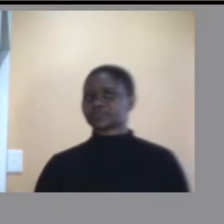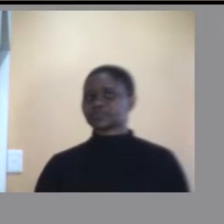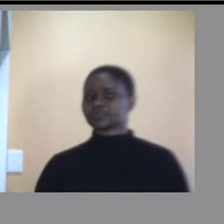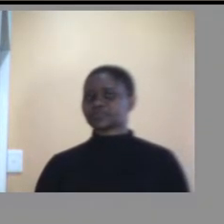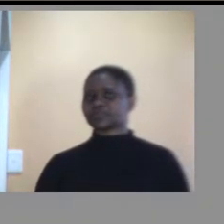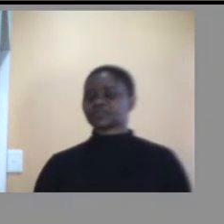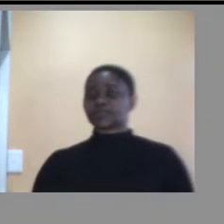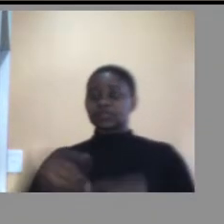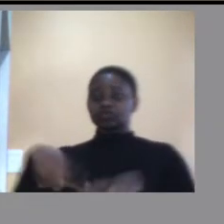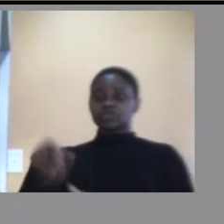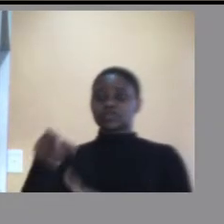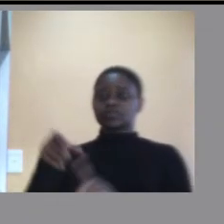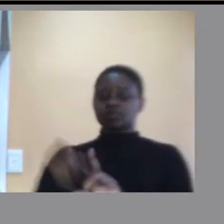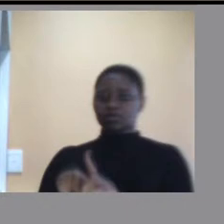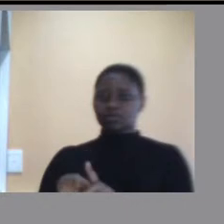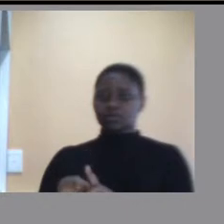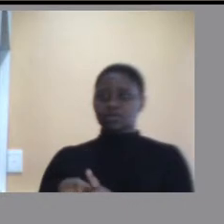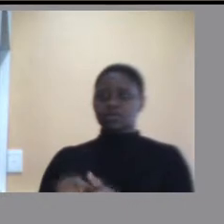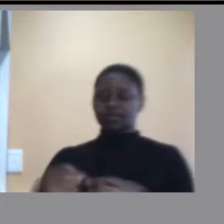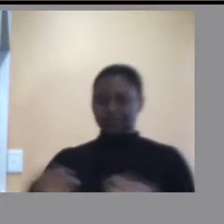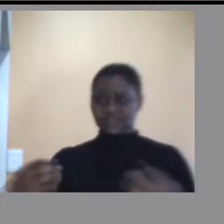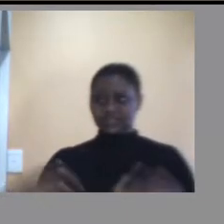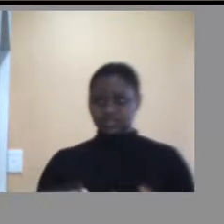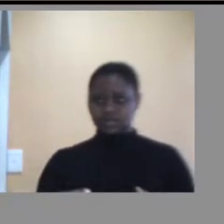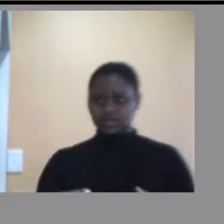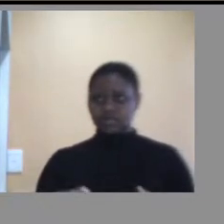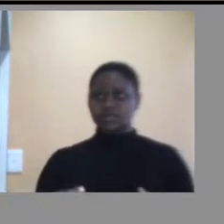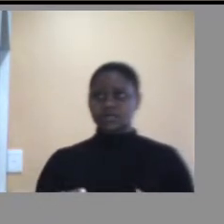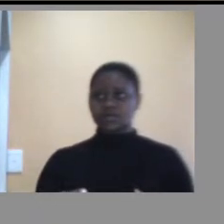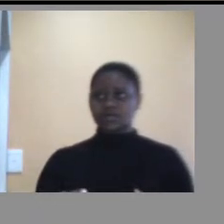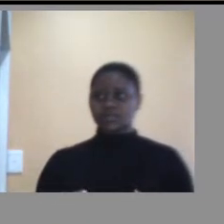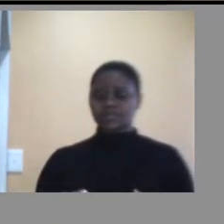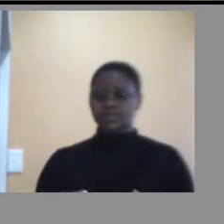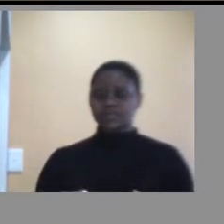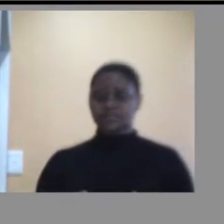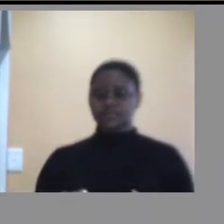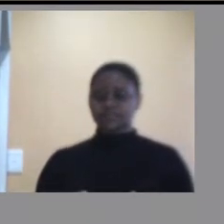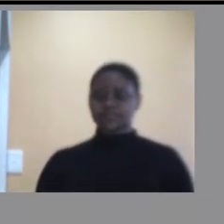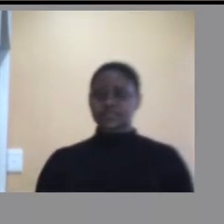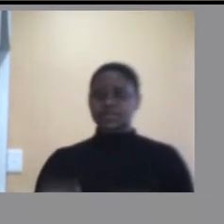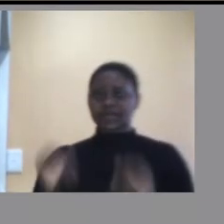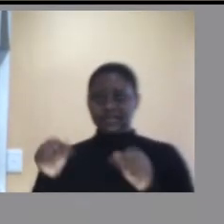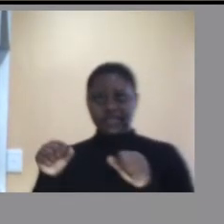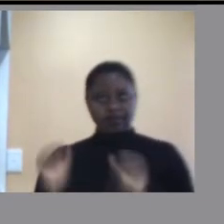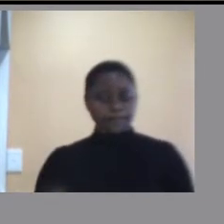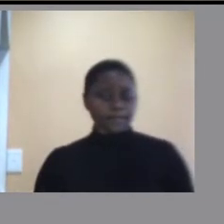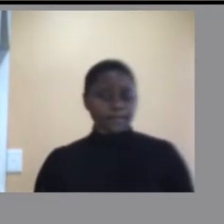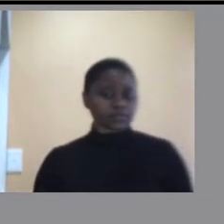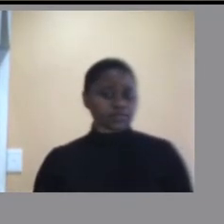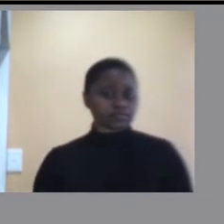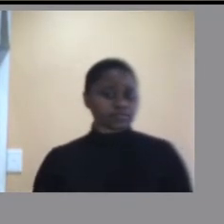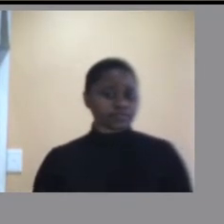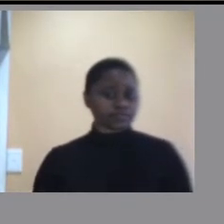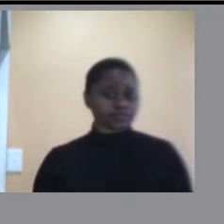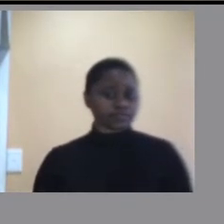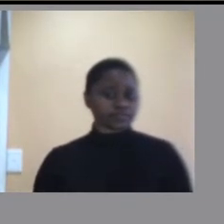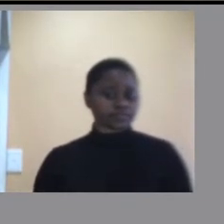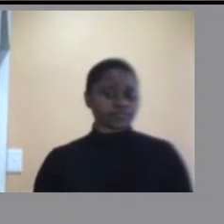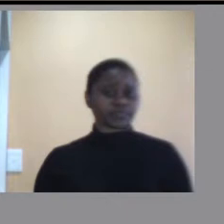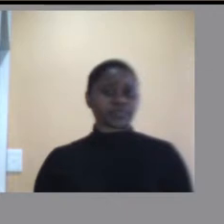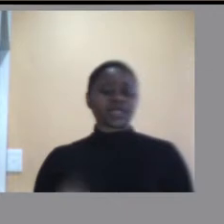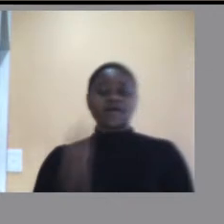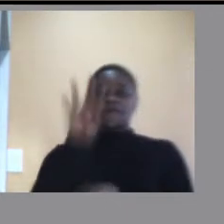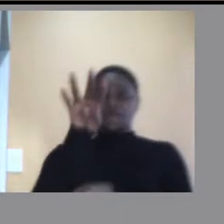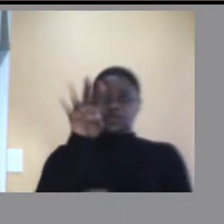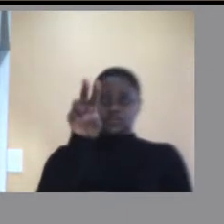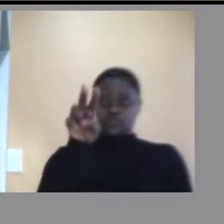Honorable Chairperson, let me begin by stating the obvious fact that it is almost